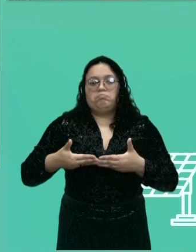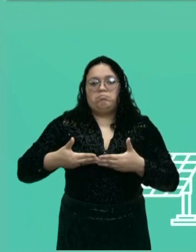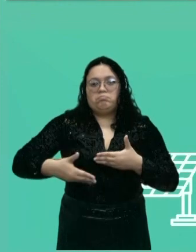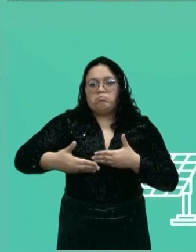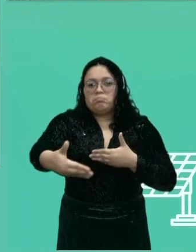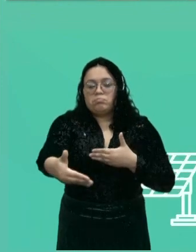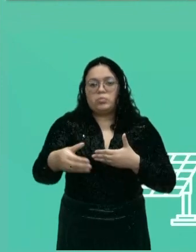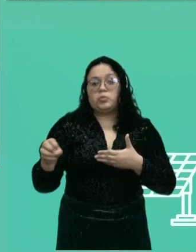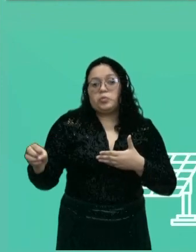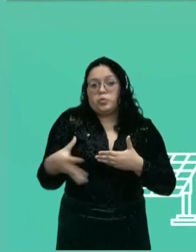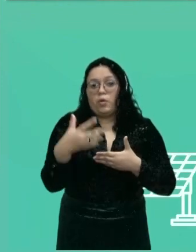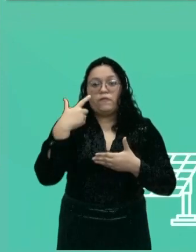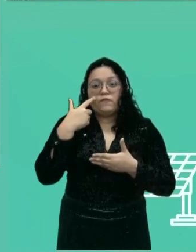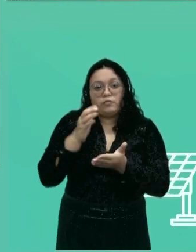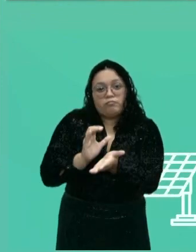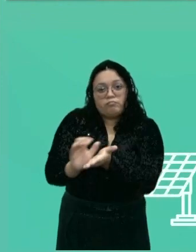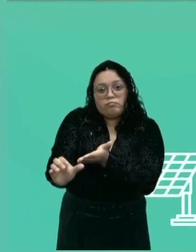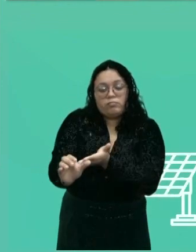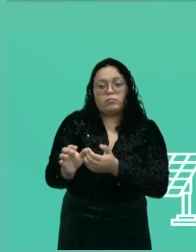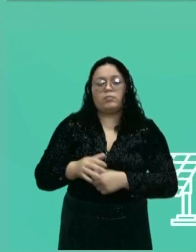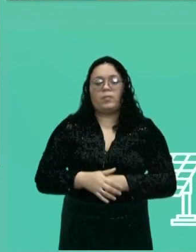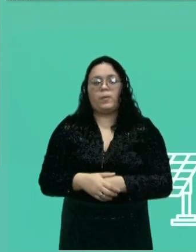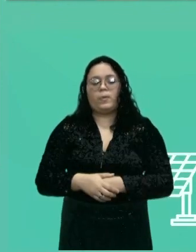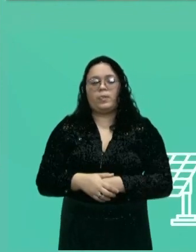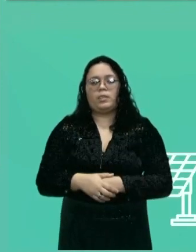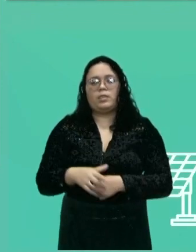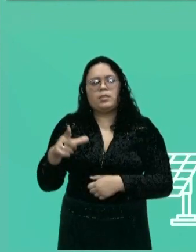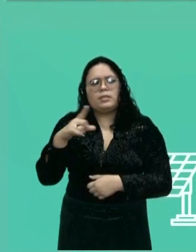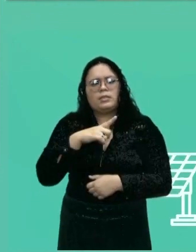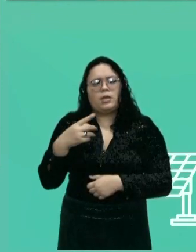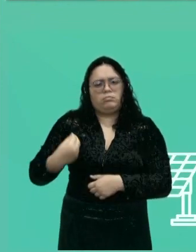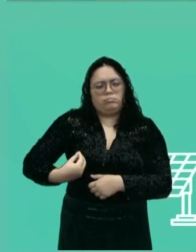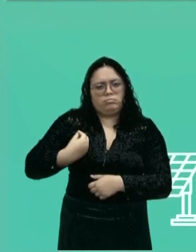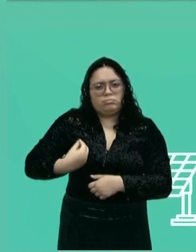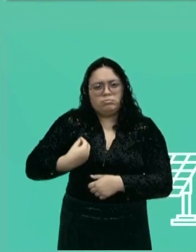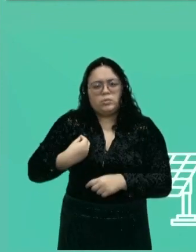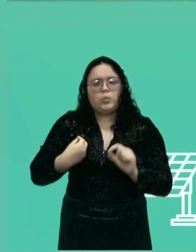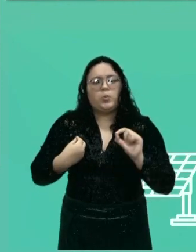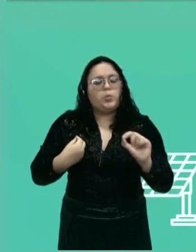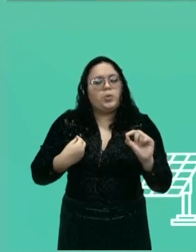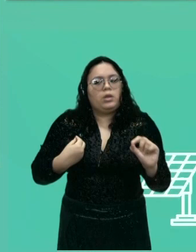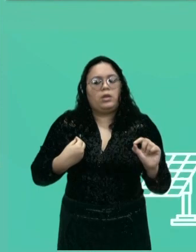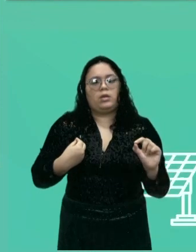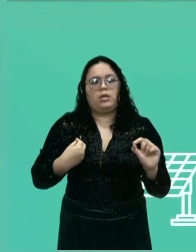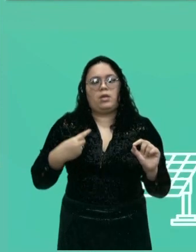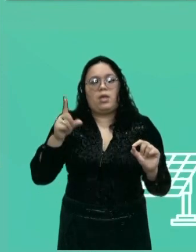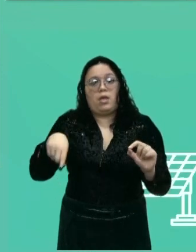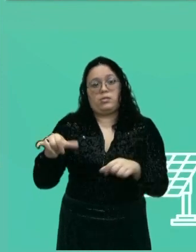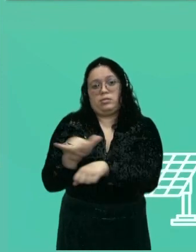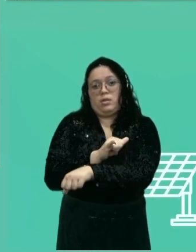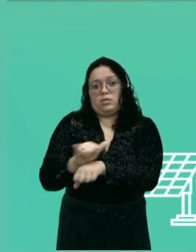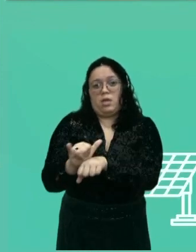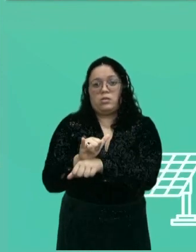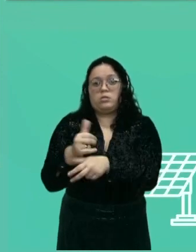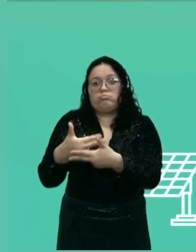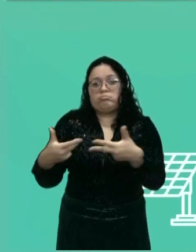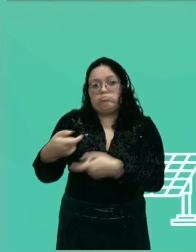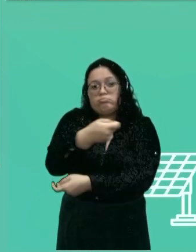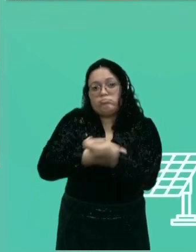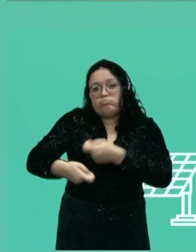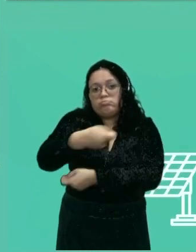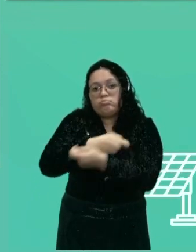that BEIS has put in place, which is the hydrogen business model. And this is more focused on